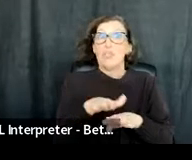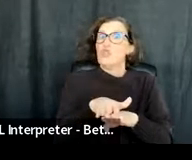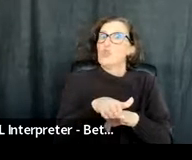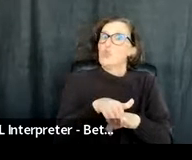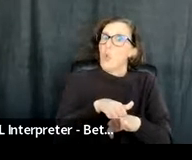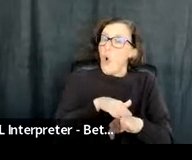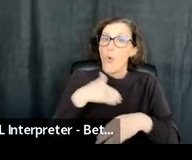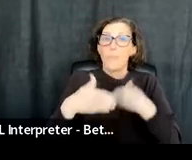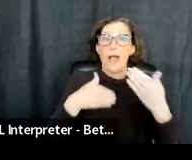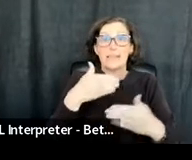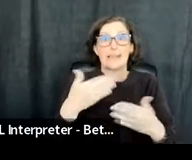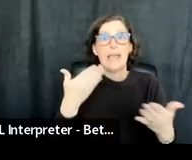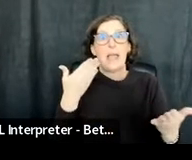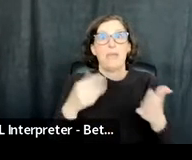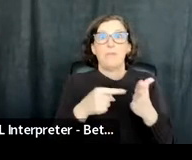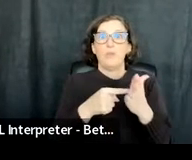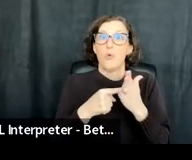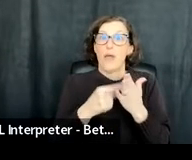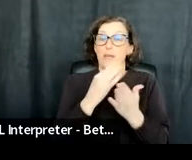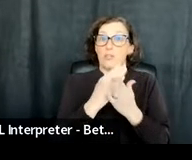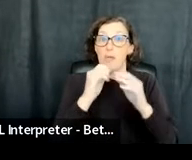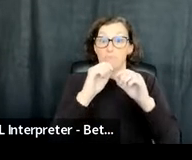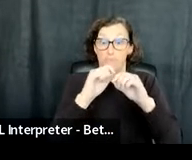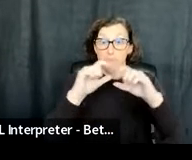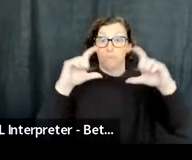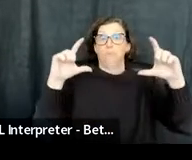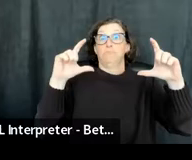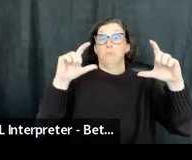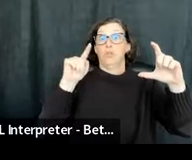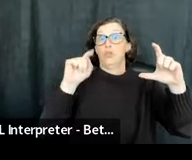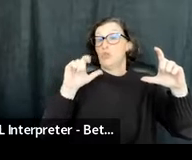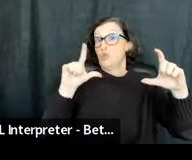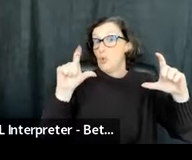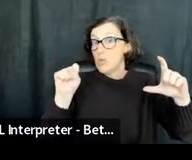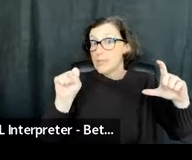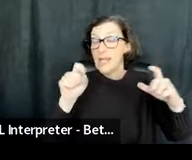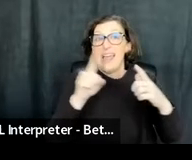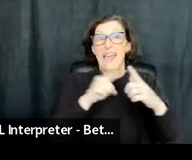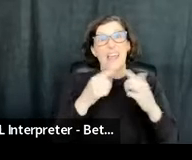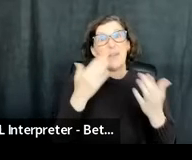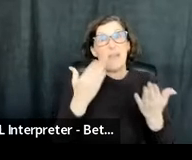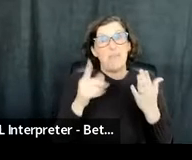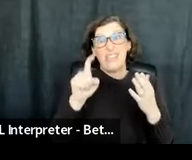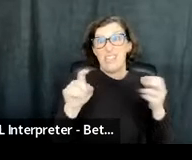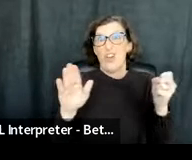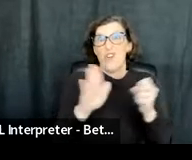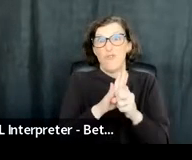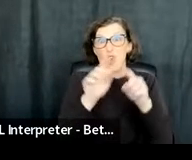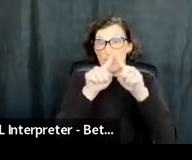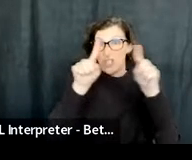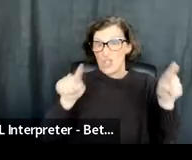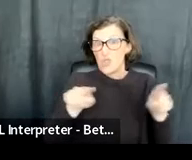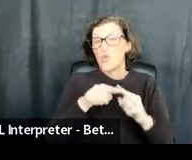might require, say, some magnification tools for a while, and then they might need to transition to full screen reading. So that's